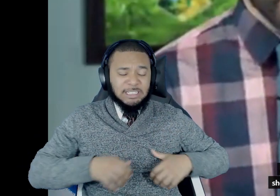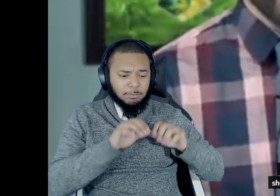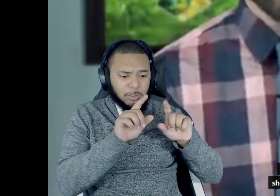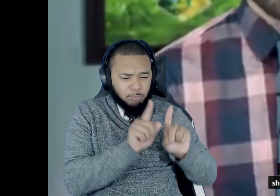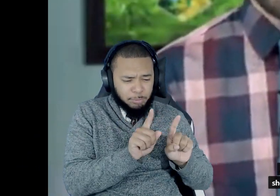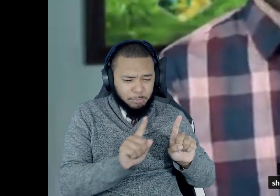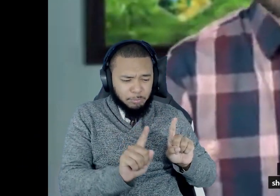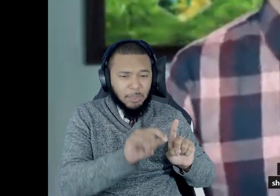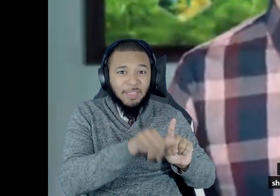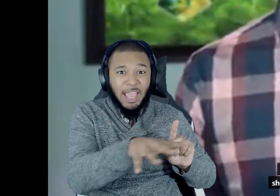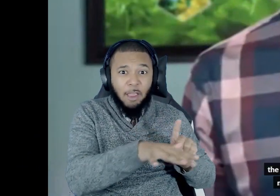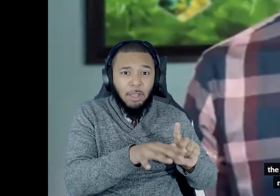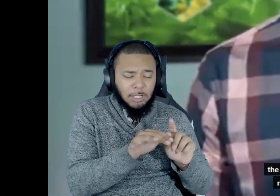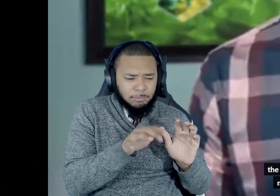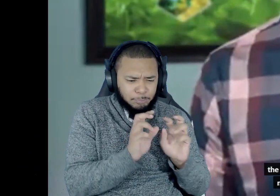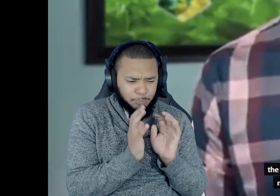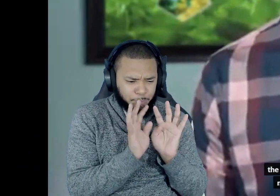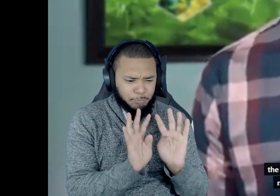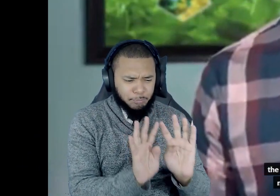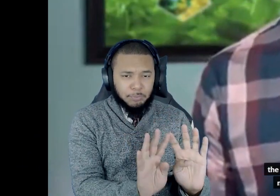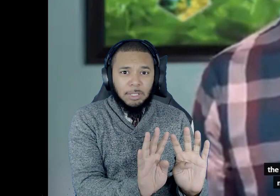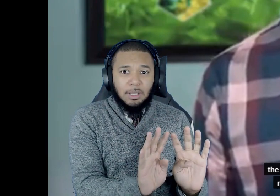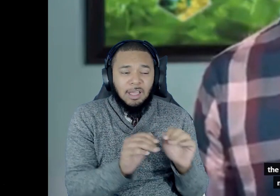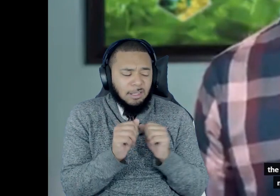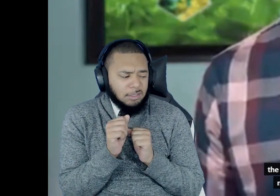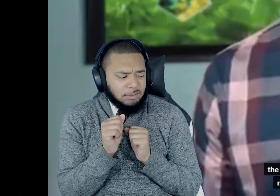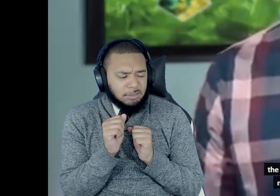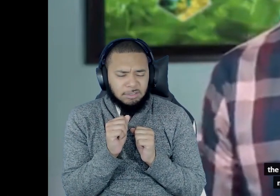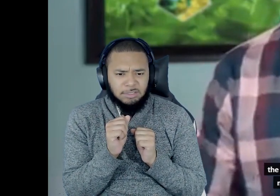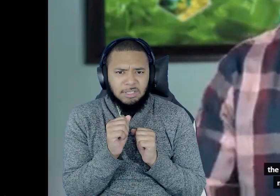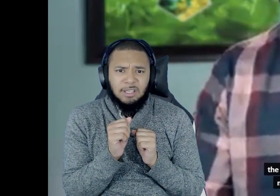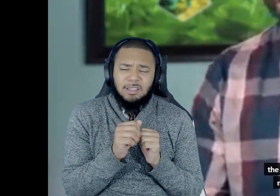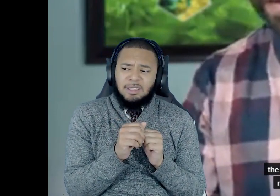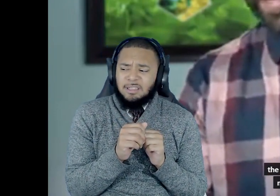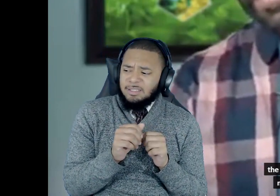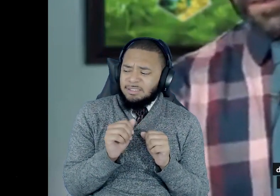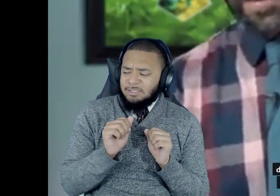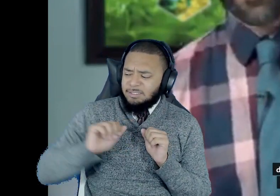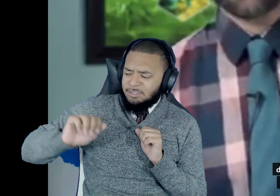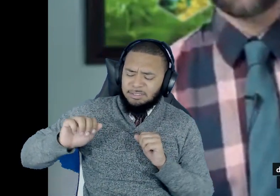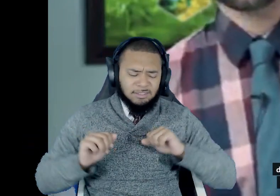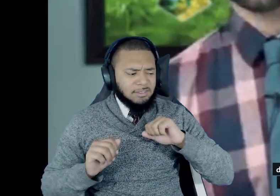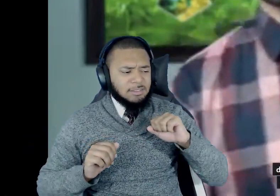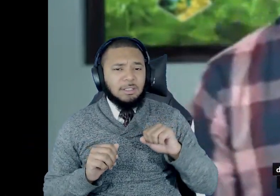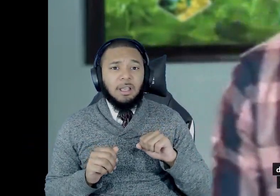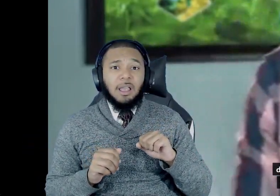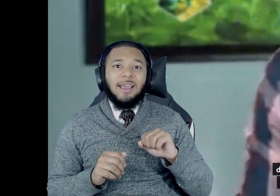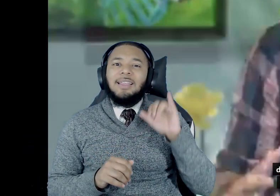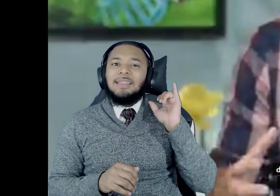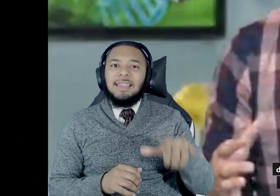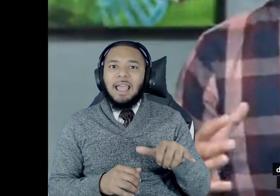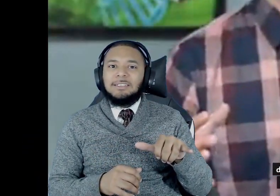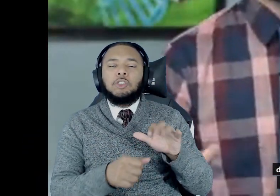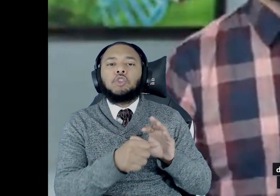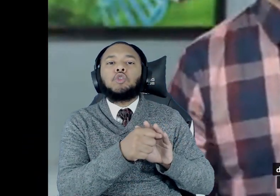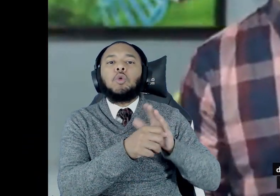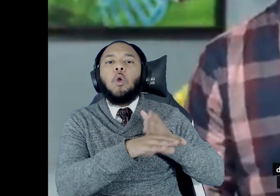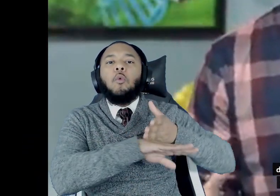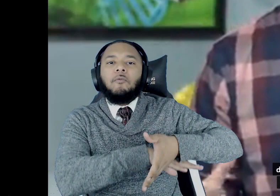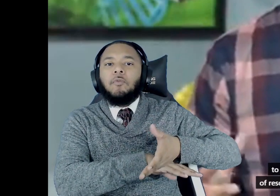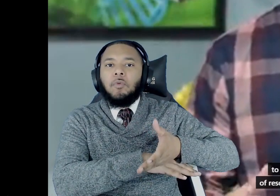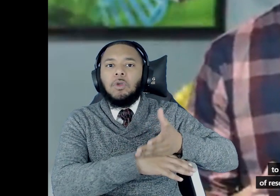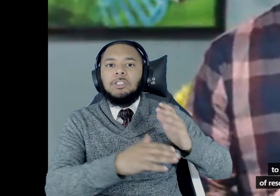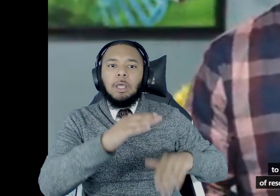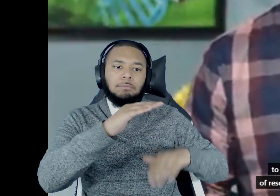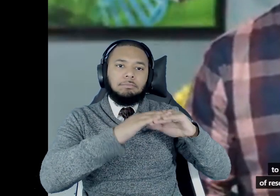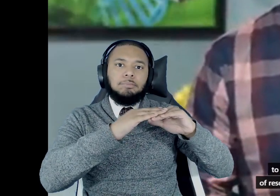they're shoulder to shoulder, that's not really the carrying capacity, because they can't move, they don't have space, they don't have all the things they need. So the carrying capacity